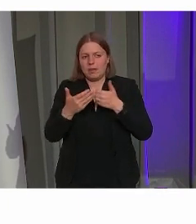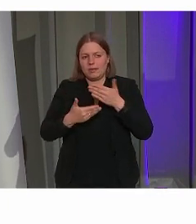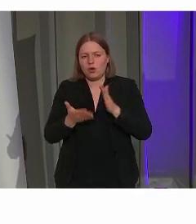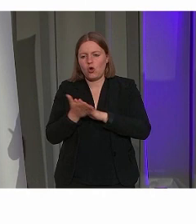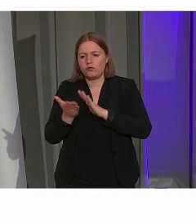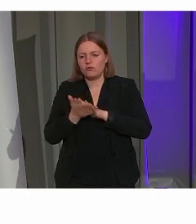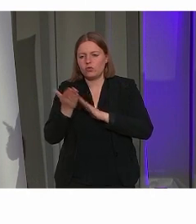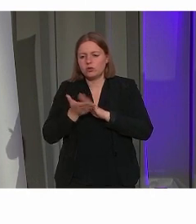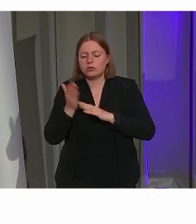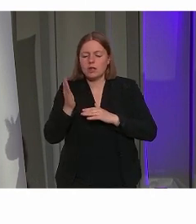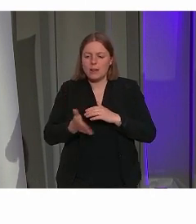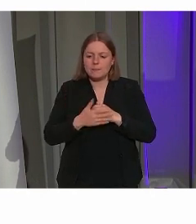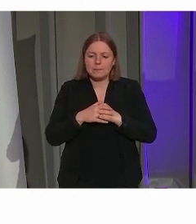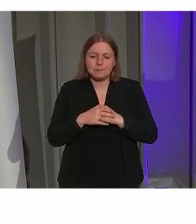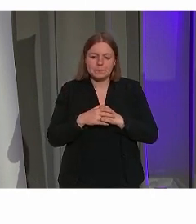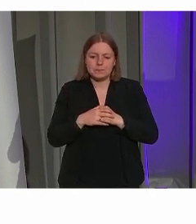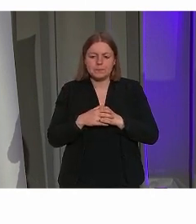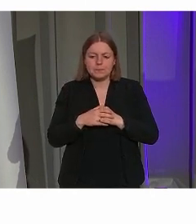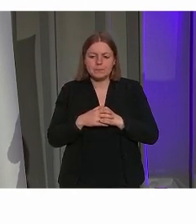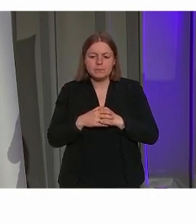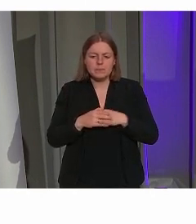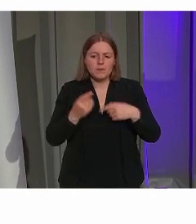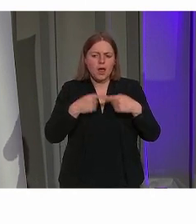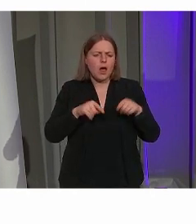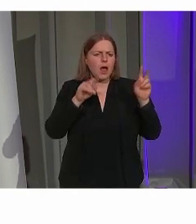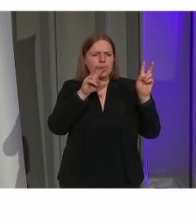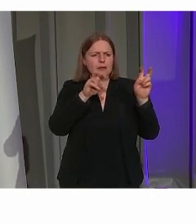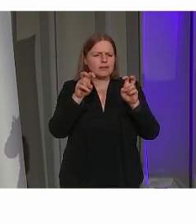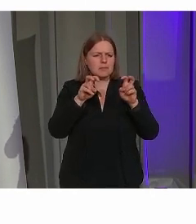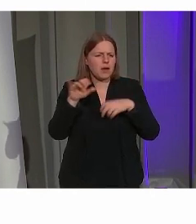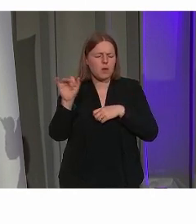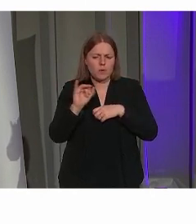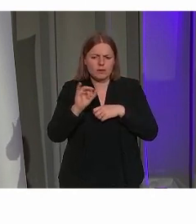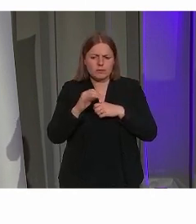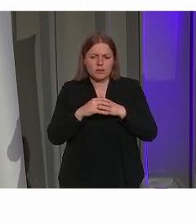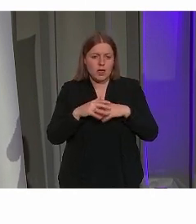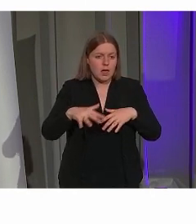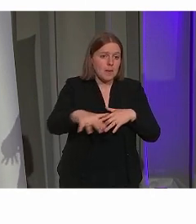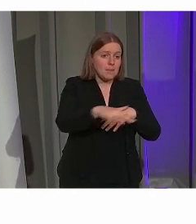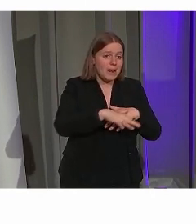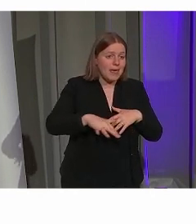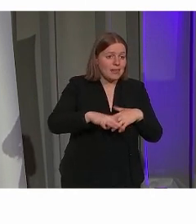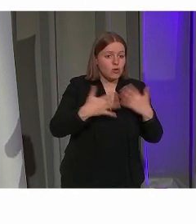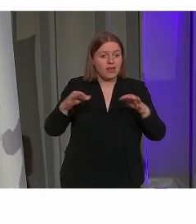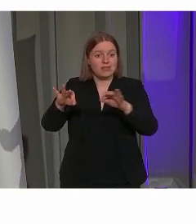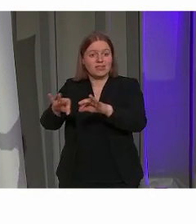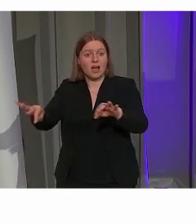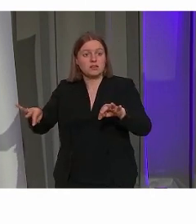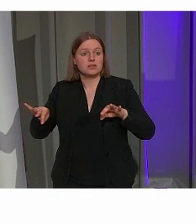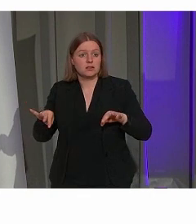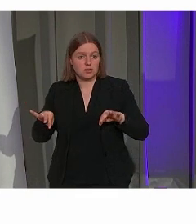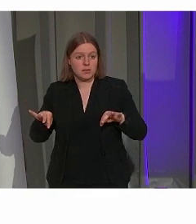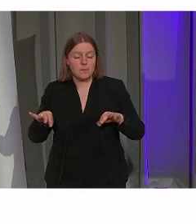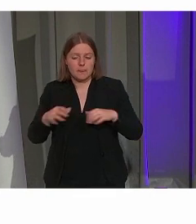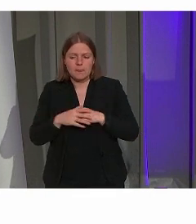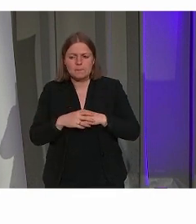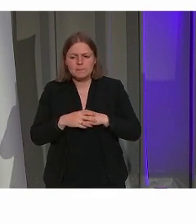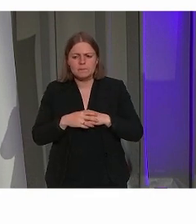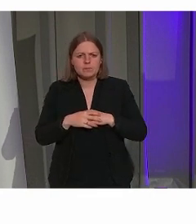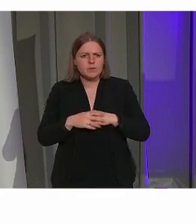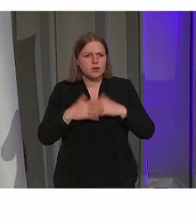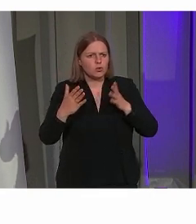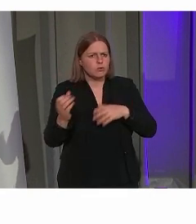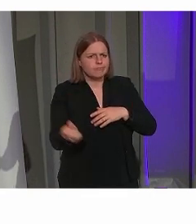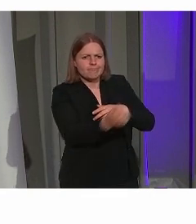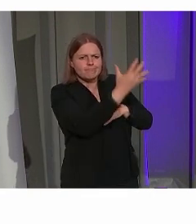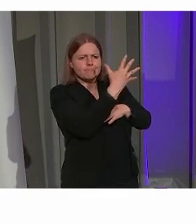done in a good way. Another topic in public spaces is squares